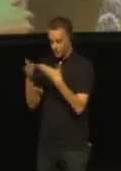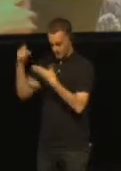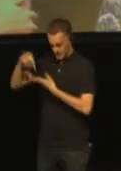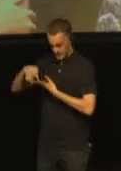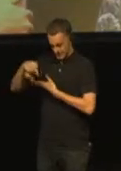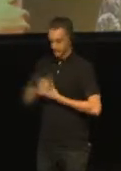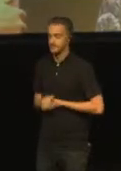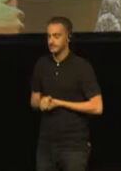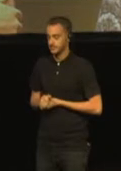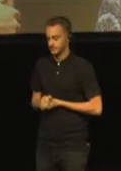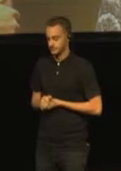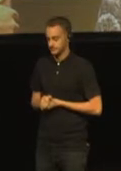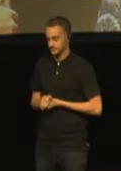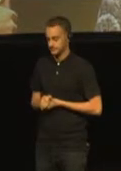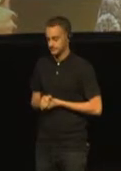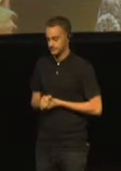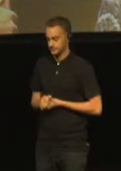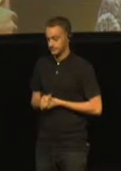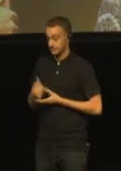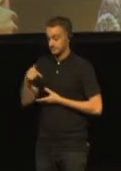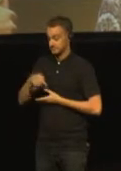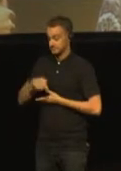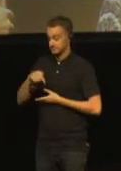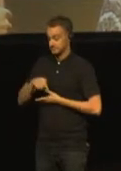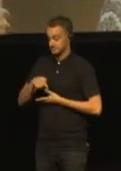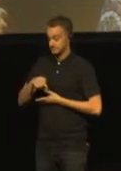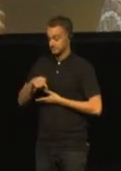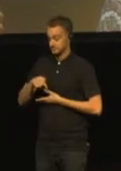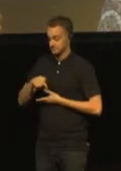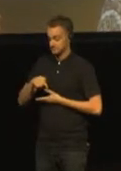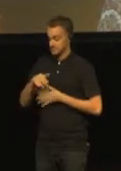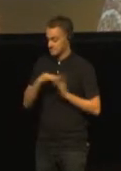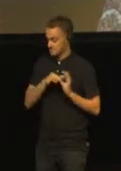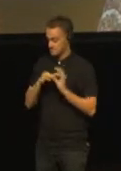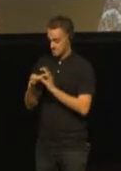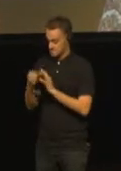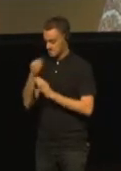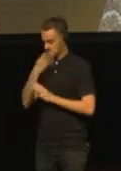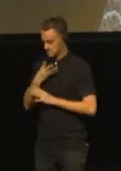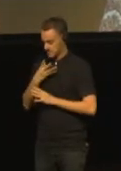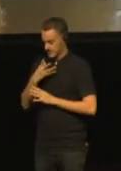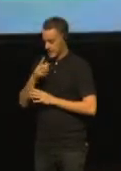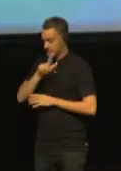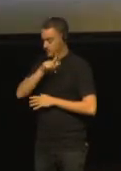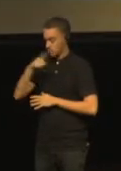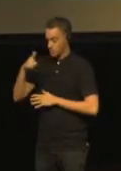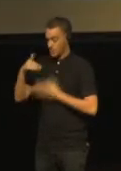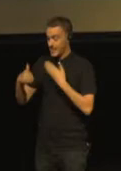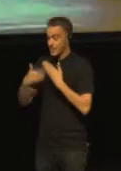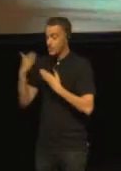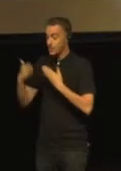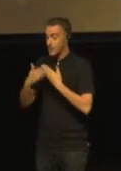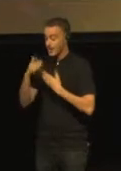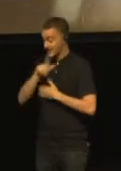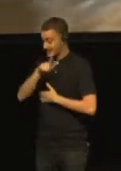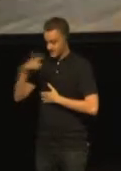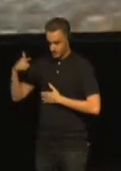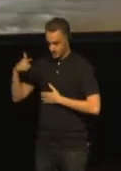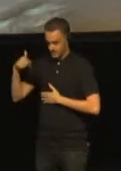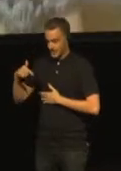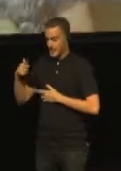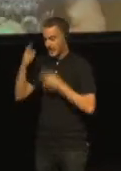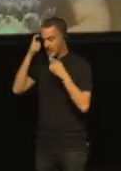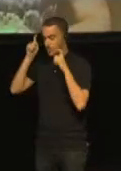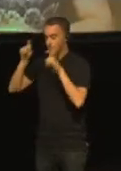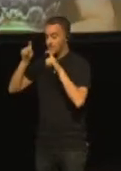half of our day, where Lucy and Paul are going to take us through some of the recommendations that have come out of the report and what we want to